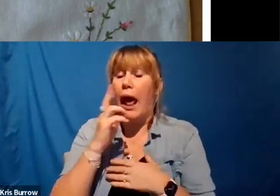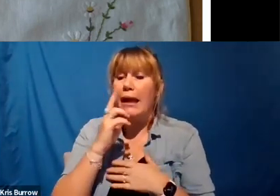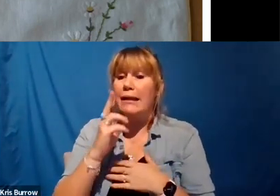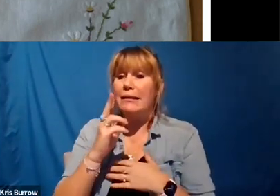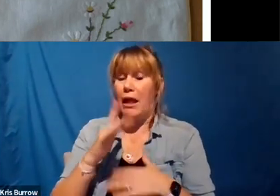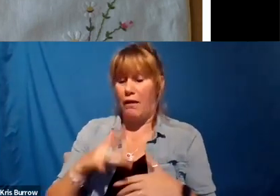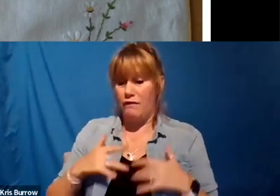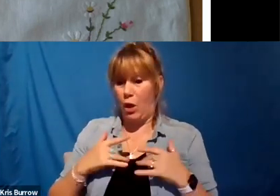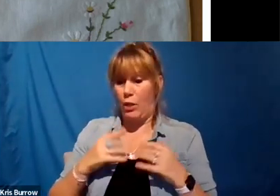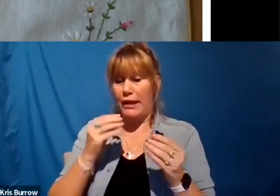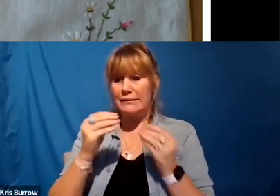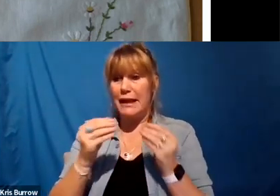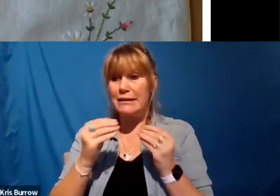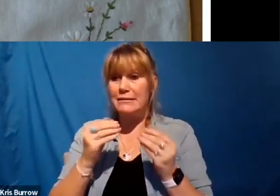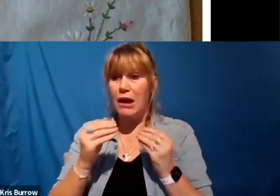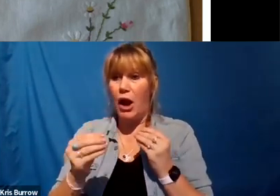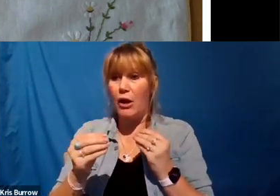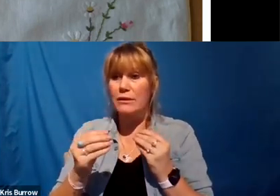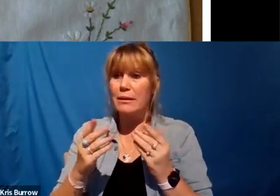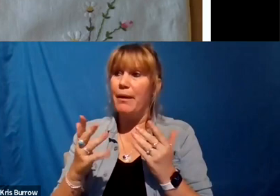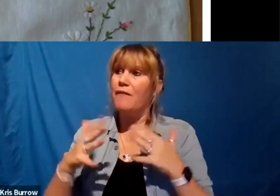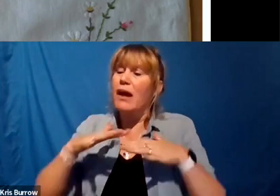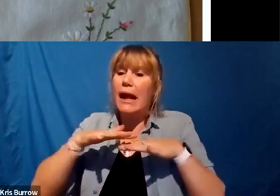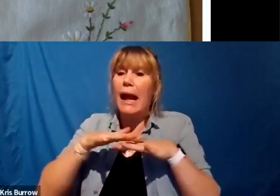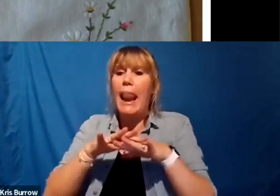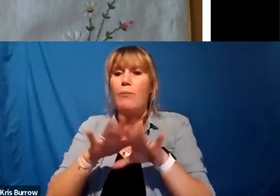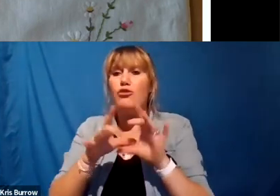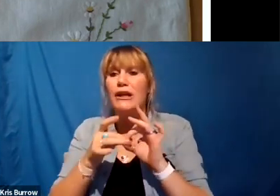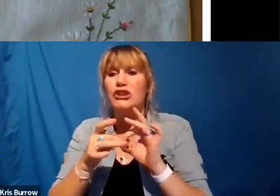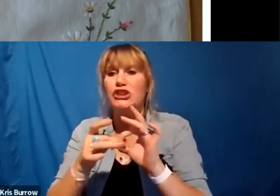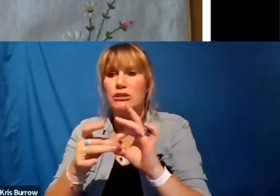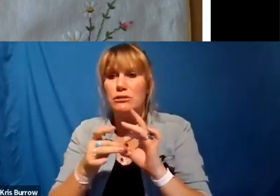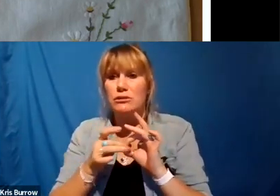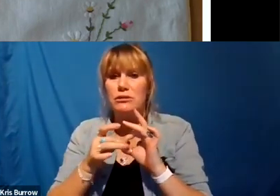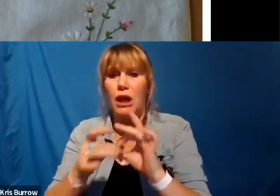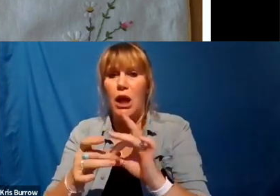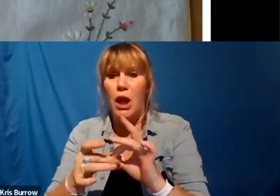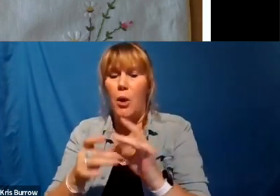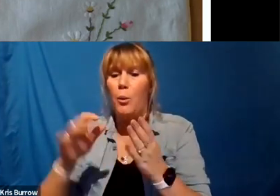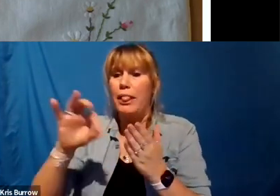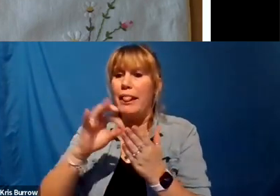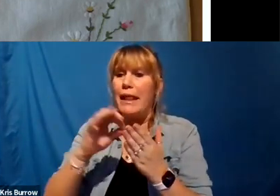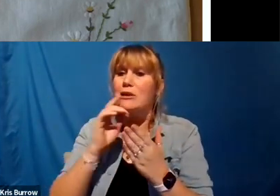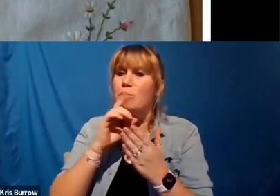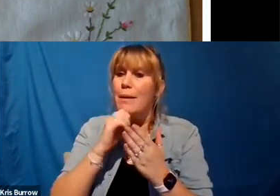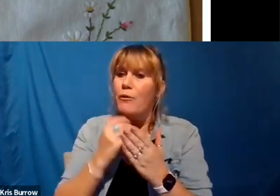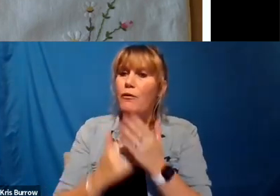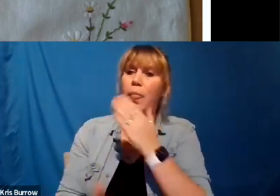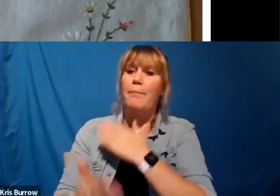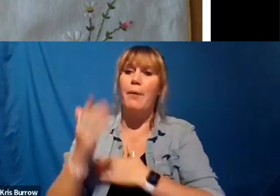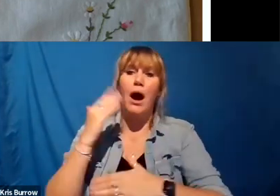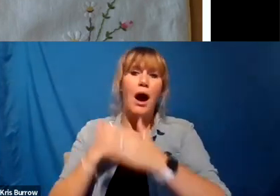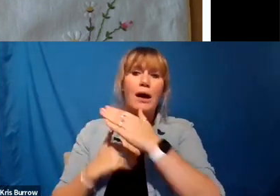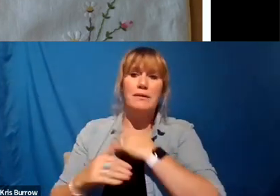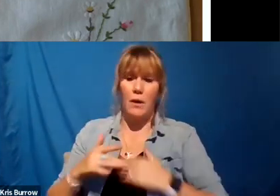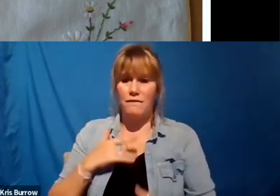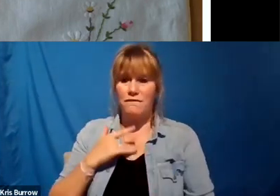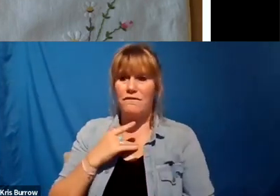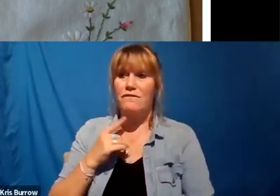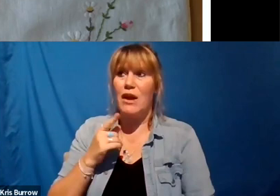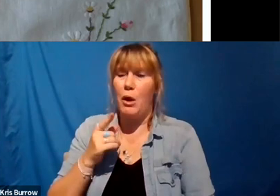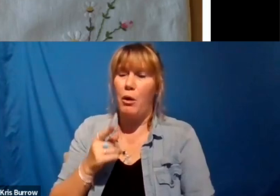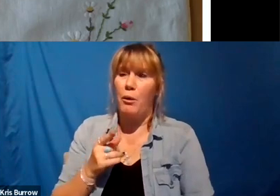textiles, as a bit of a collaboration with needle people of the past, so embroidery artists of the past